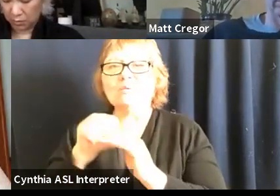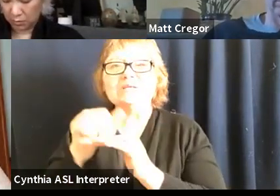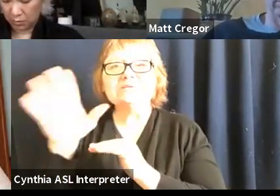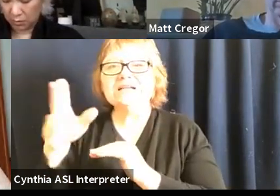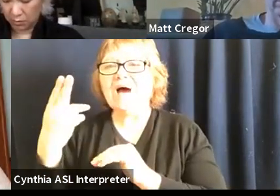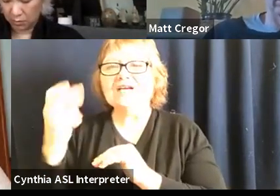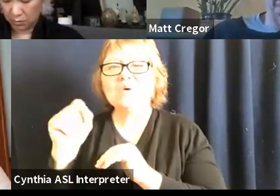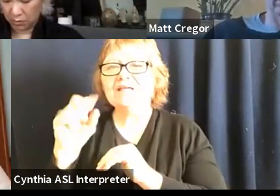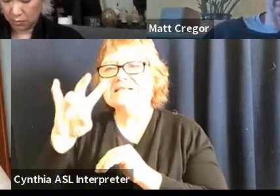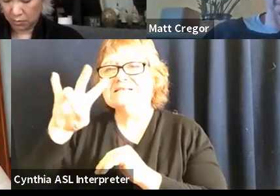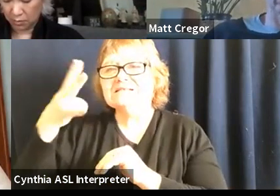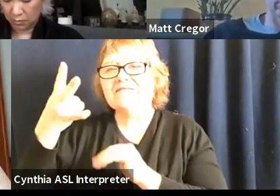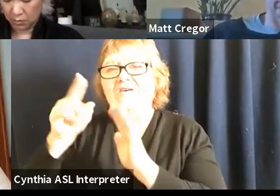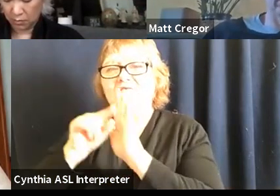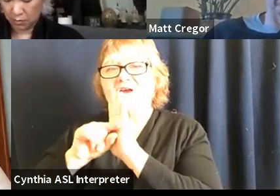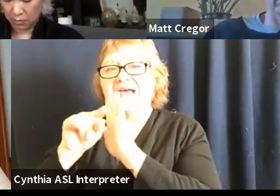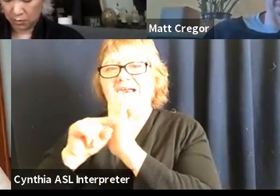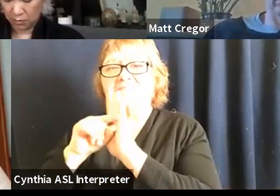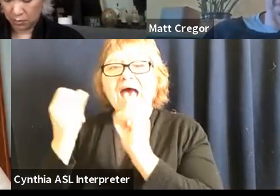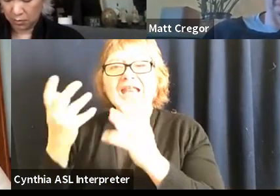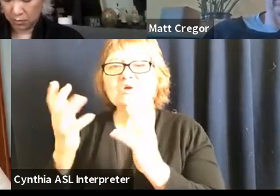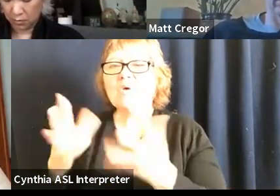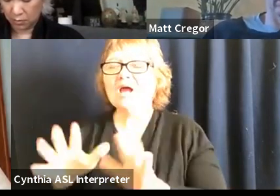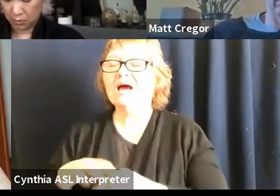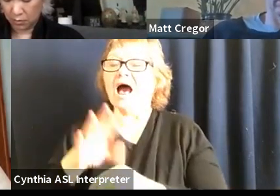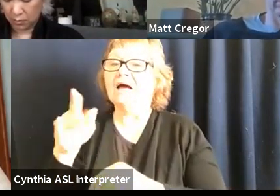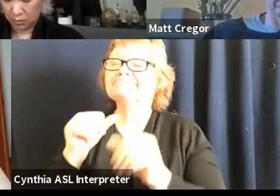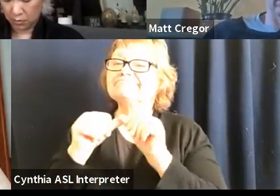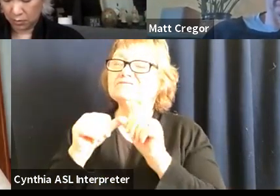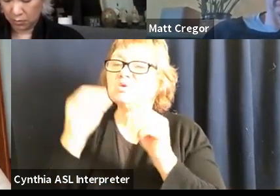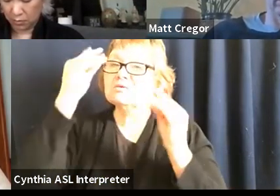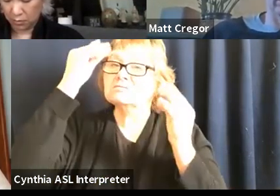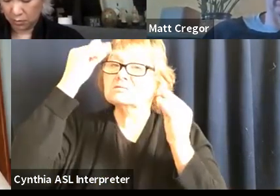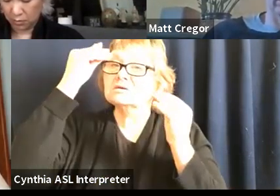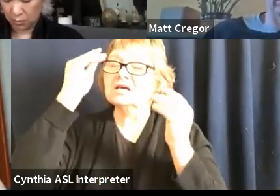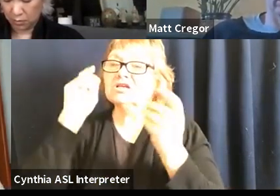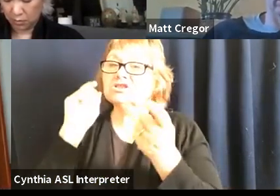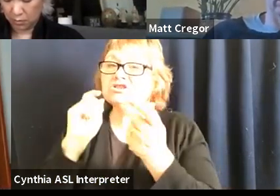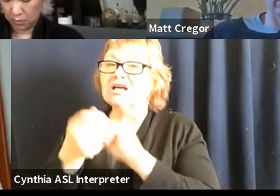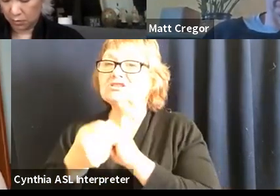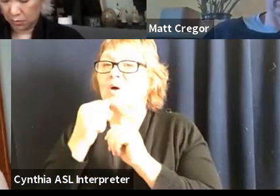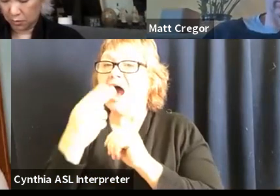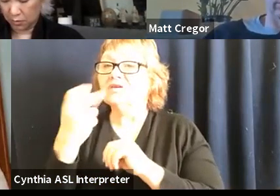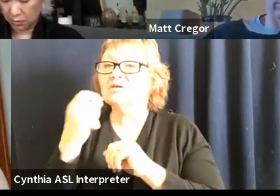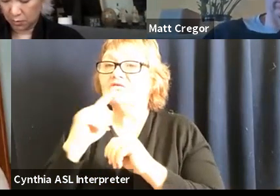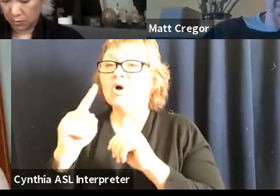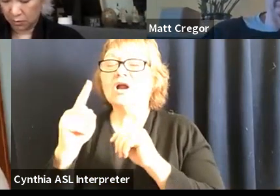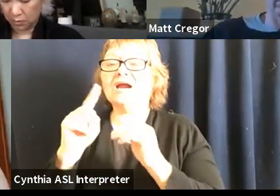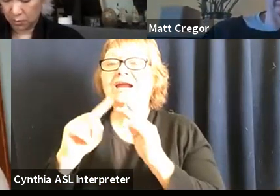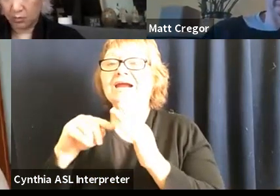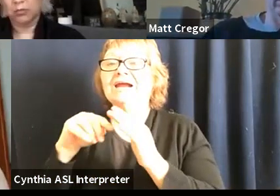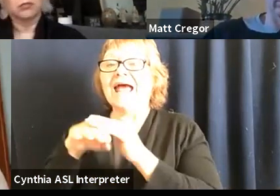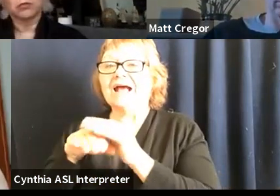in seventh grade. I encourage you to continue to explore and expand the pathways to high school for incoming ninth graders, not